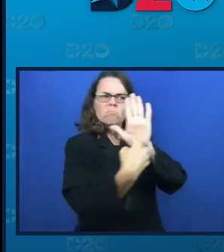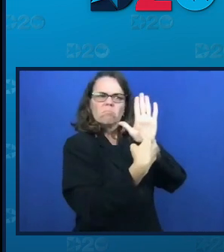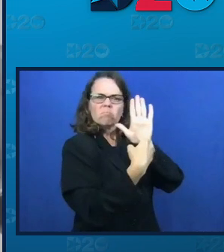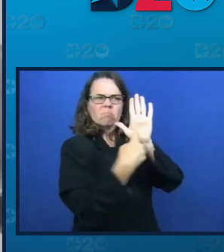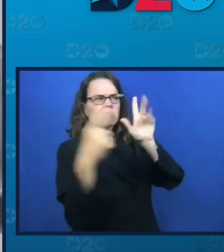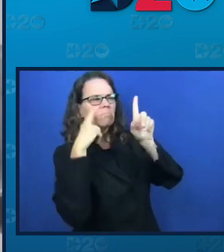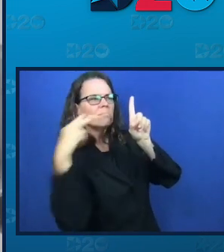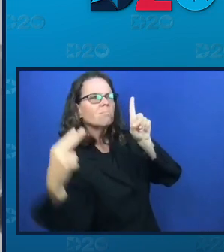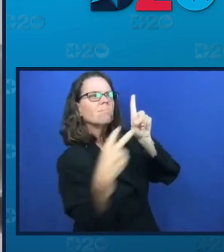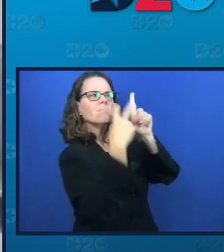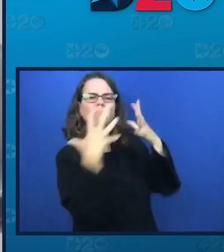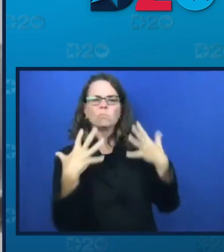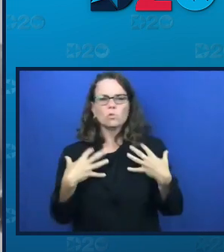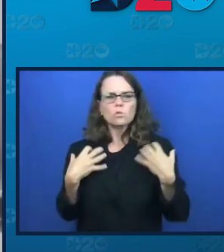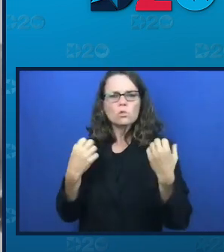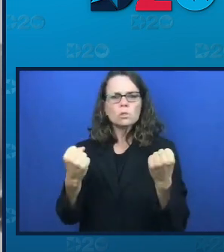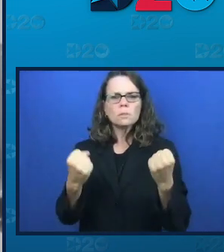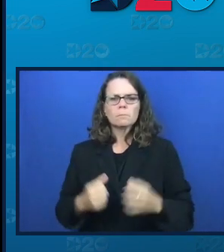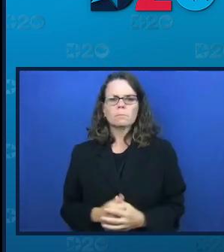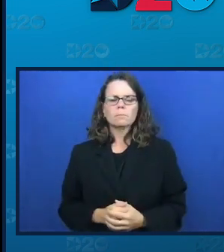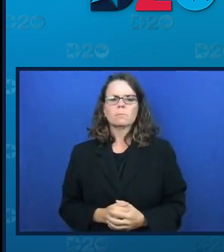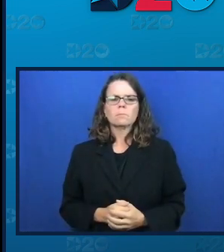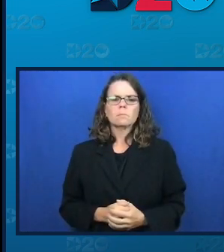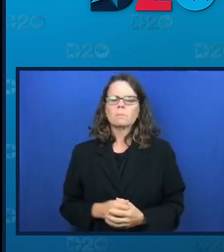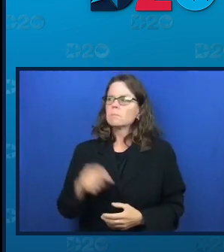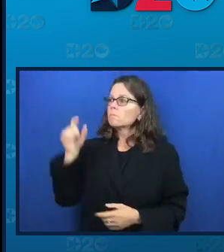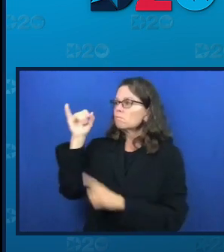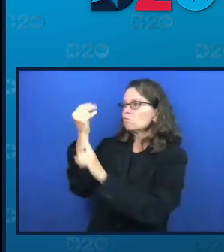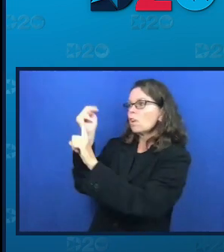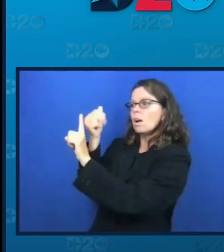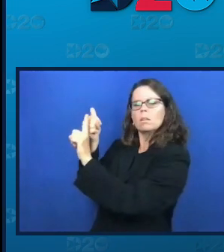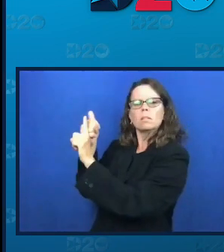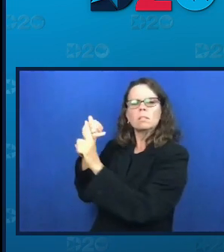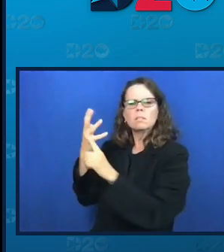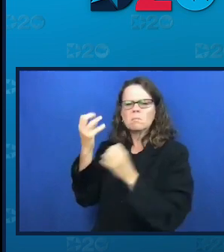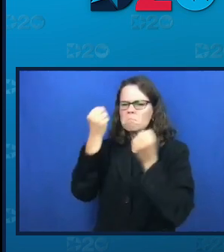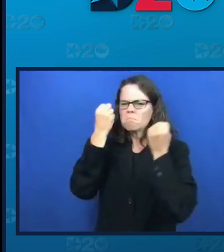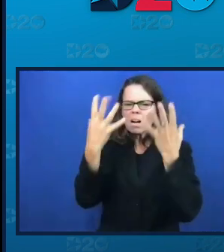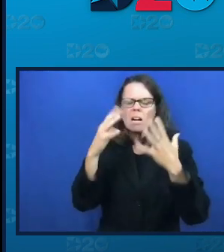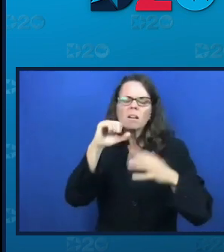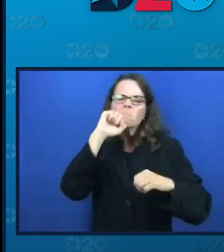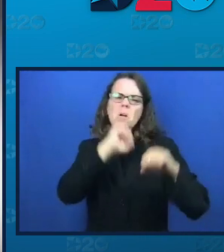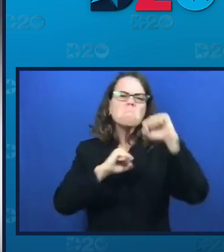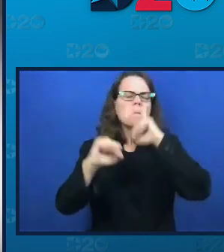He'd been beaten and knocked down and get up and go to find another battle.